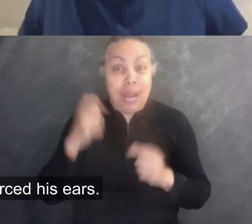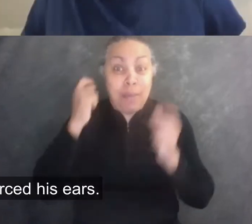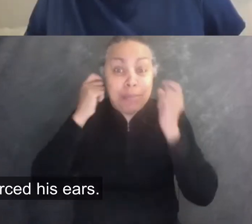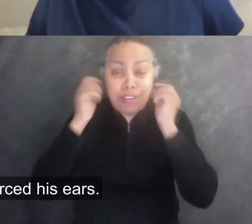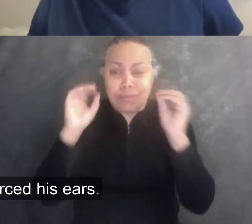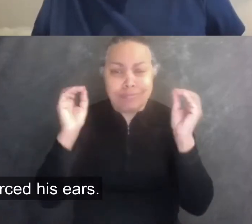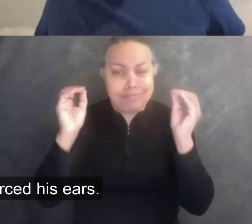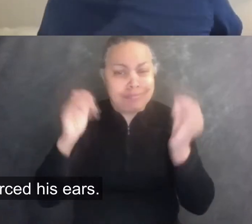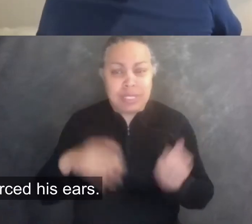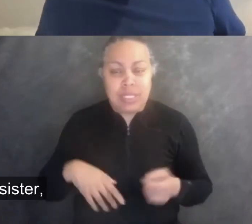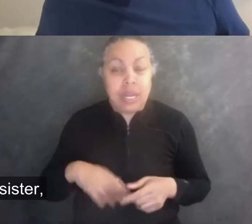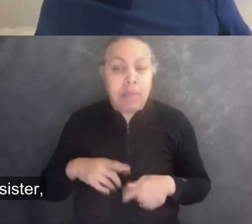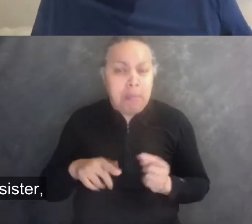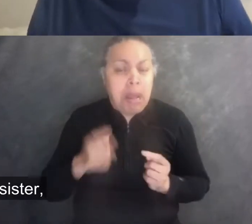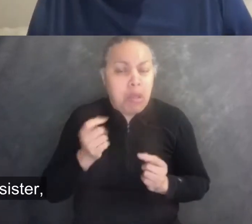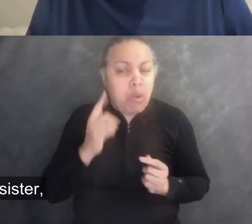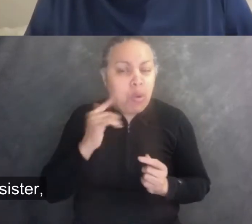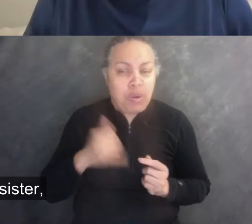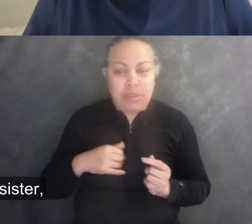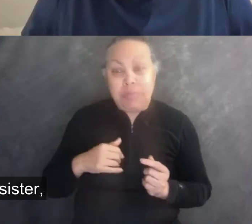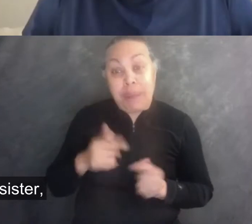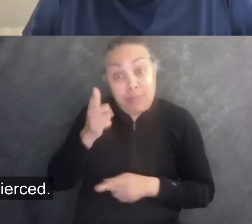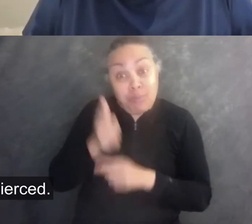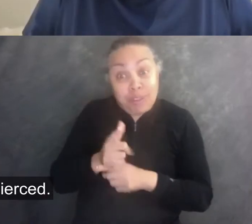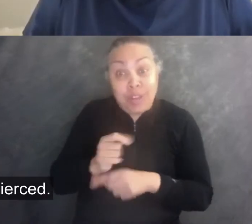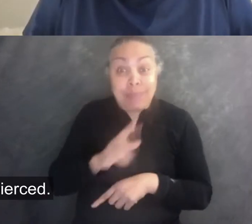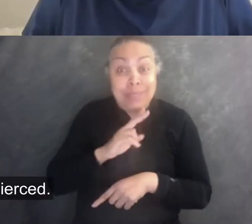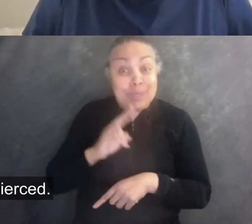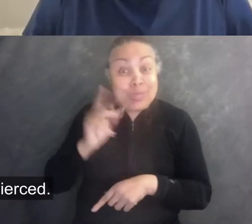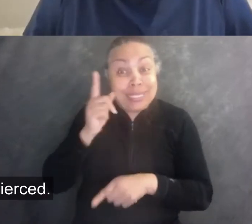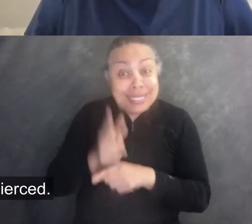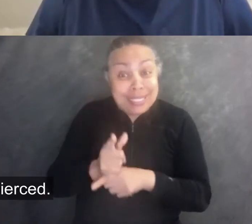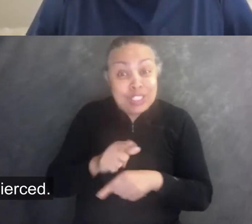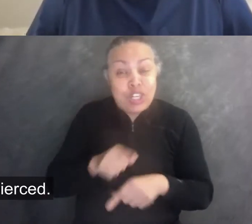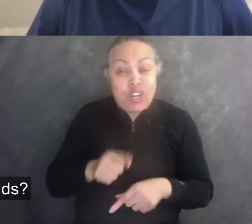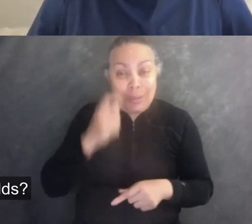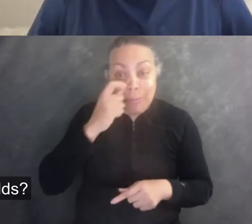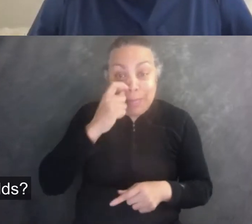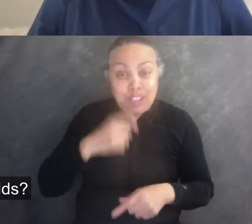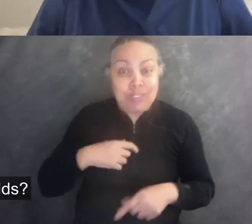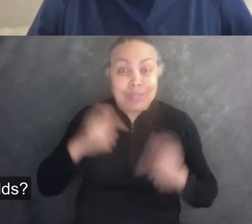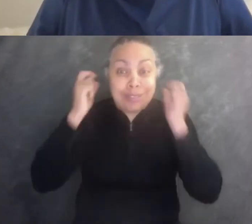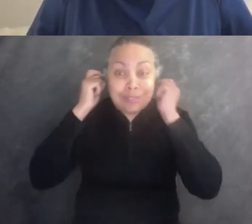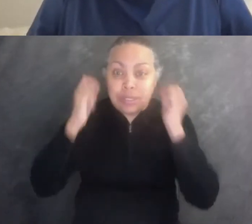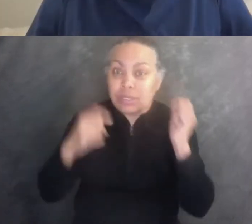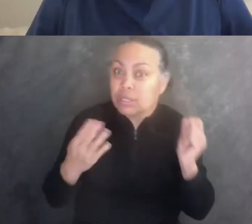little brother pierced his ears, and my twin little sister, she got her nose pierced. The